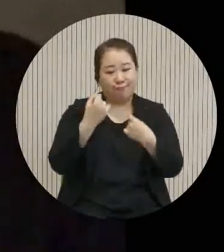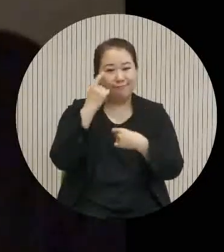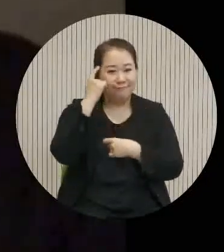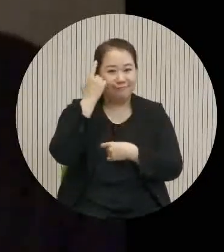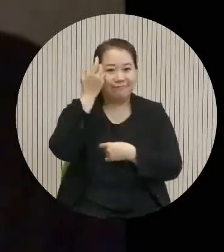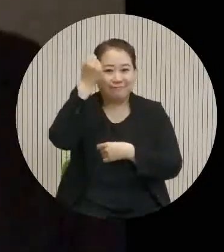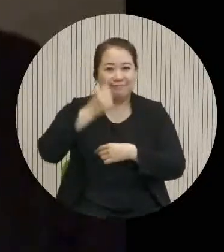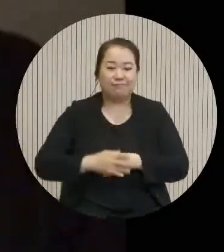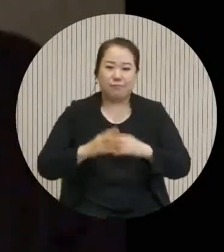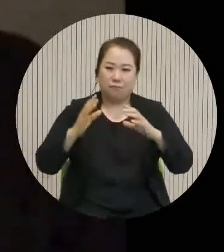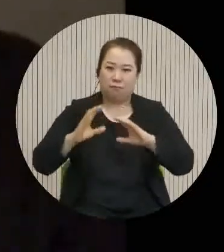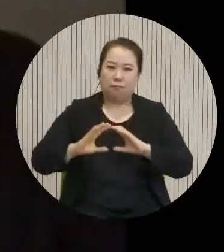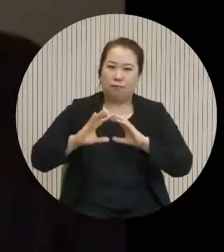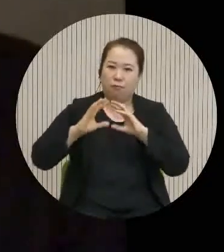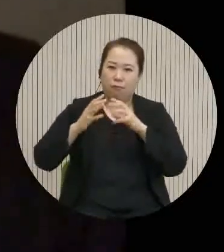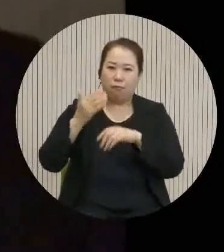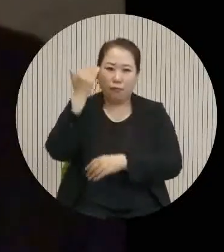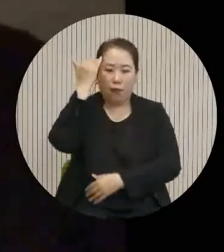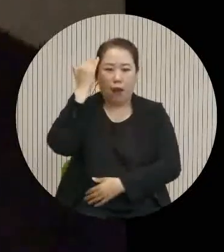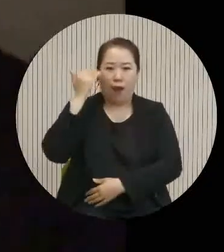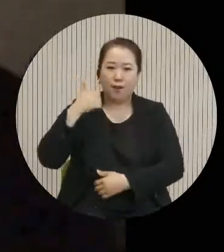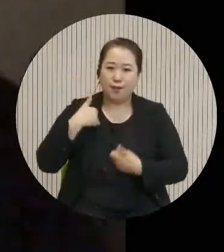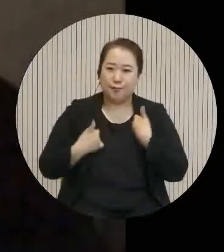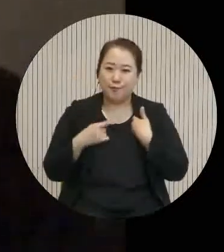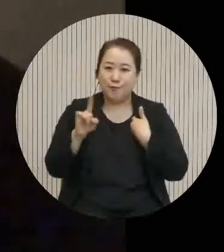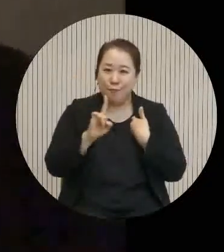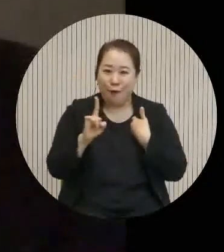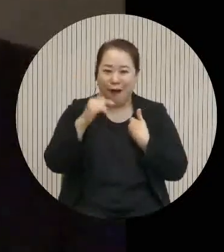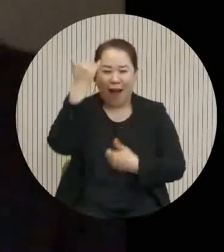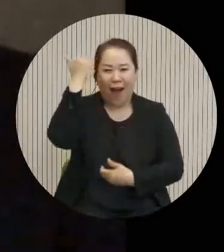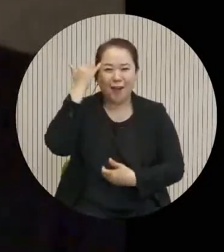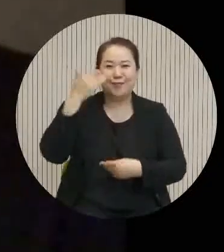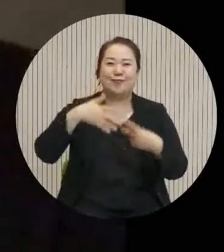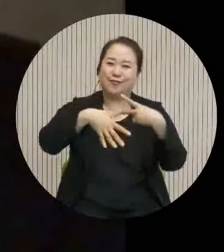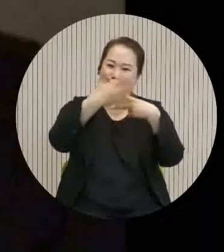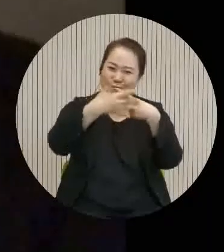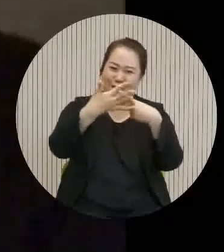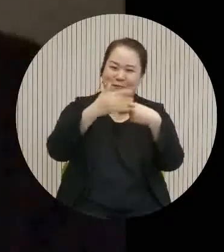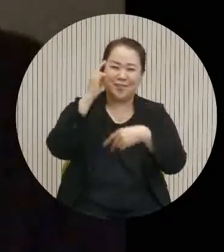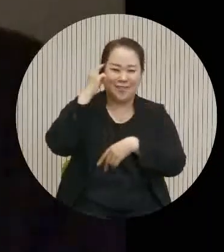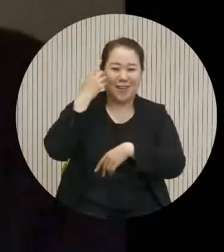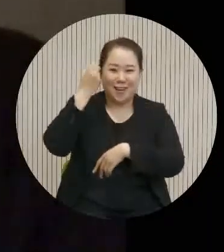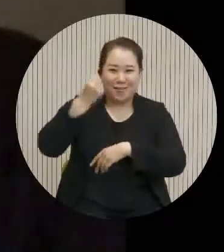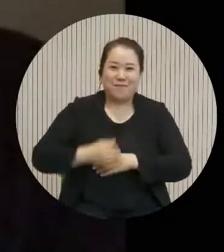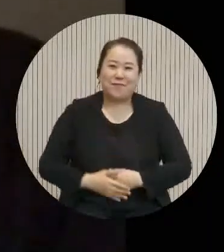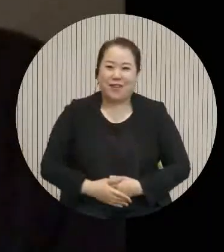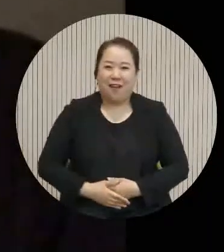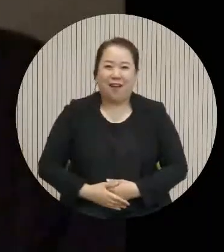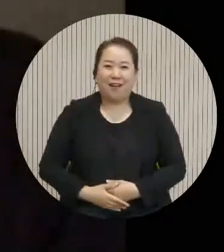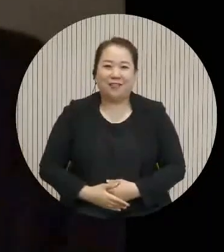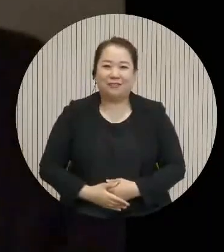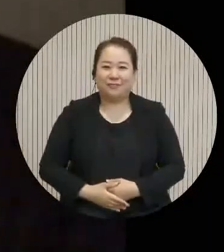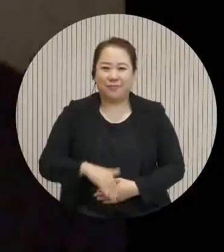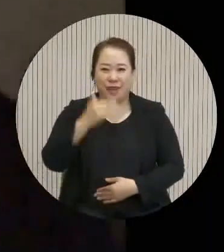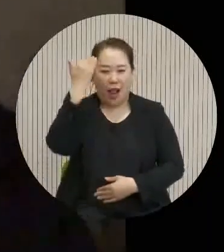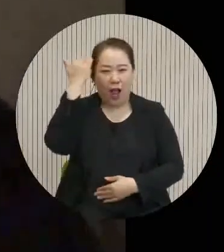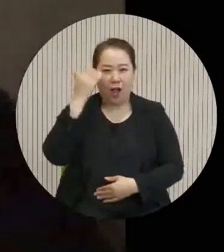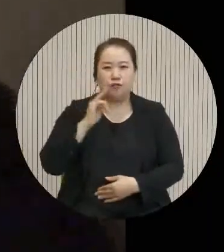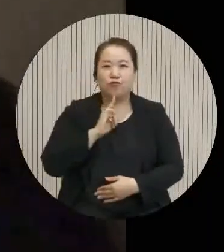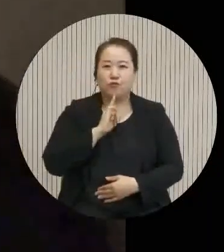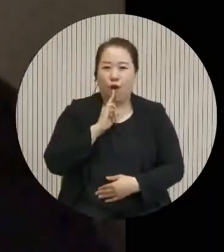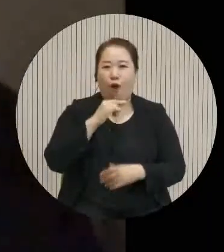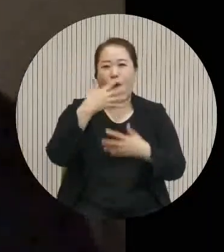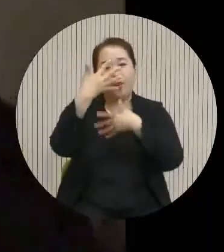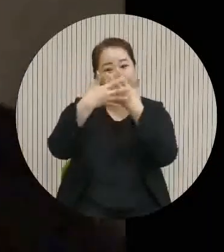drama. The soap operas and the movies. When I'm on an international flight, I always watch the Korean movies. I usually